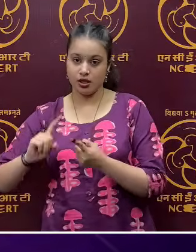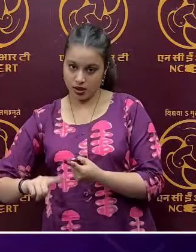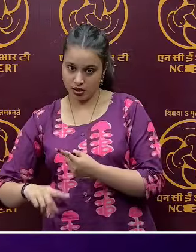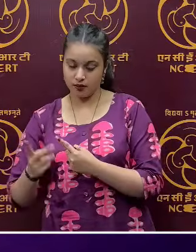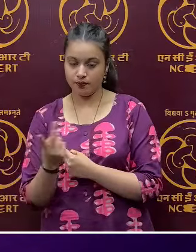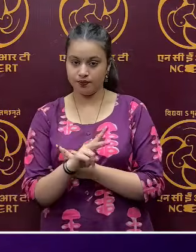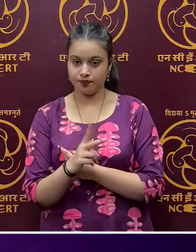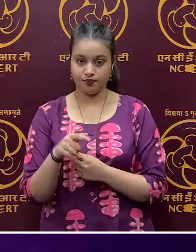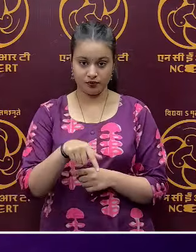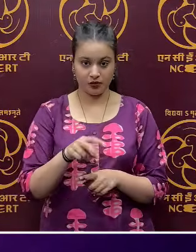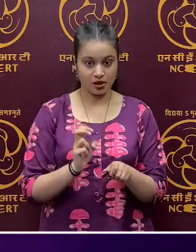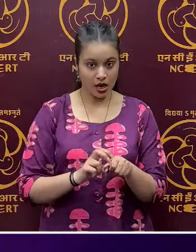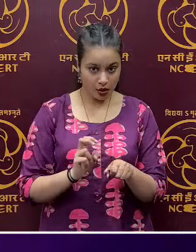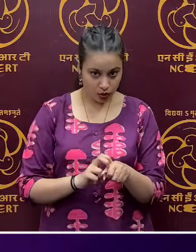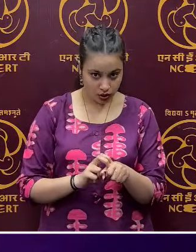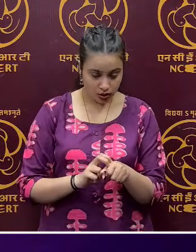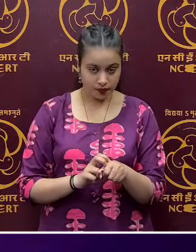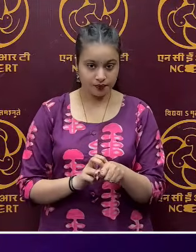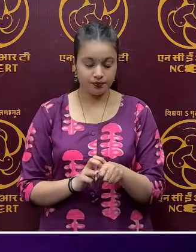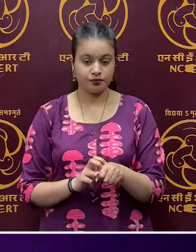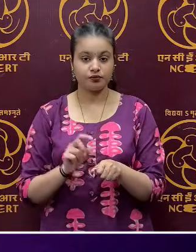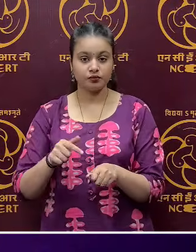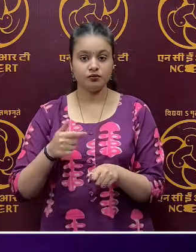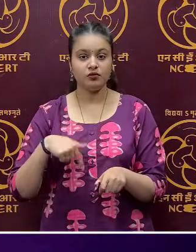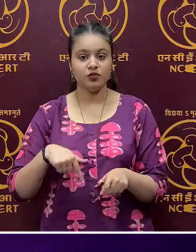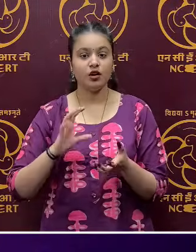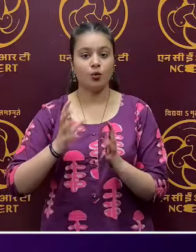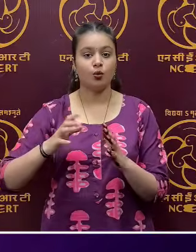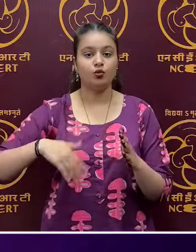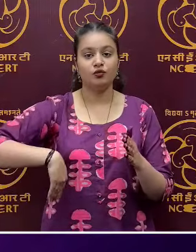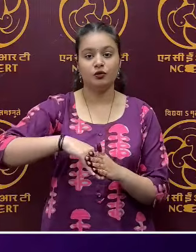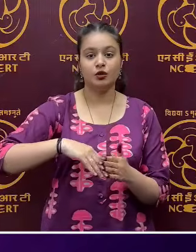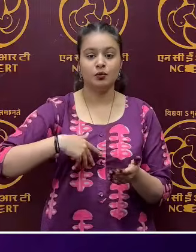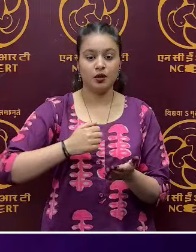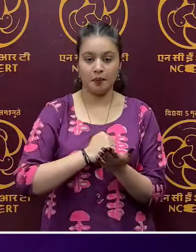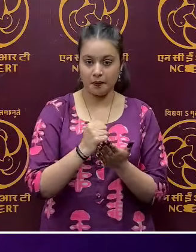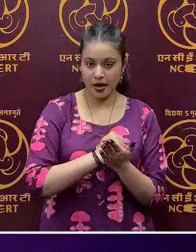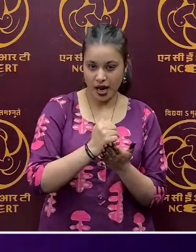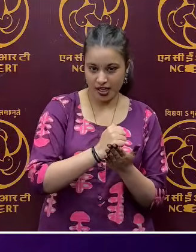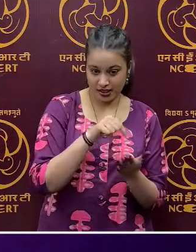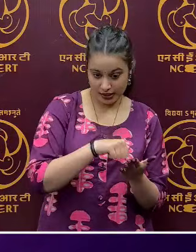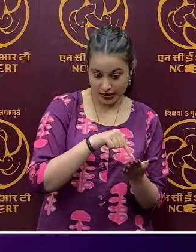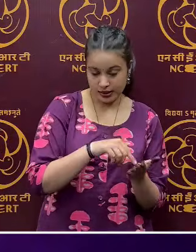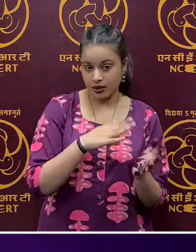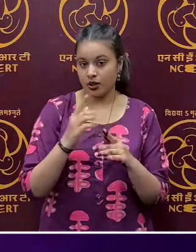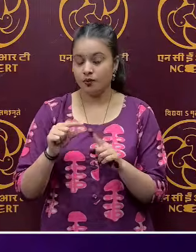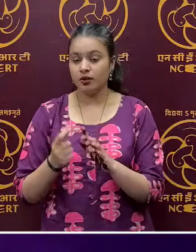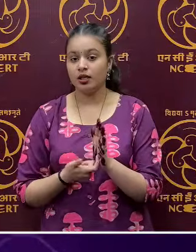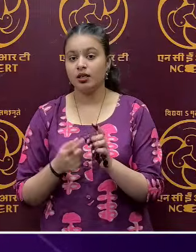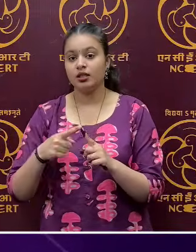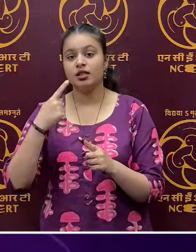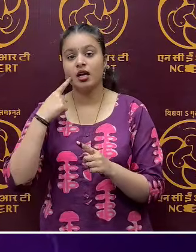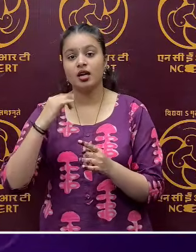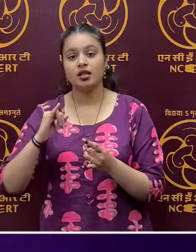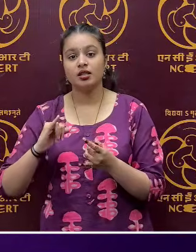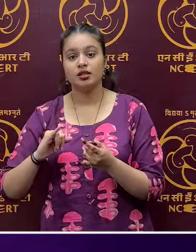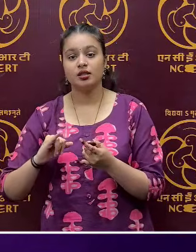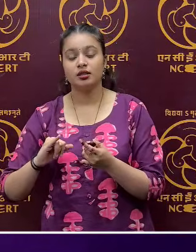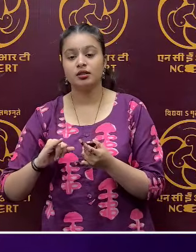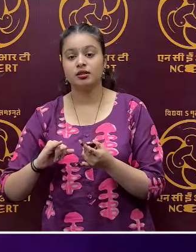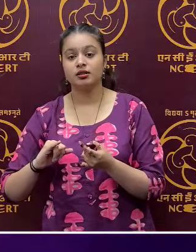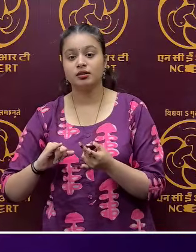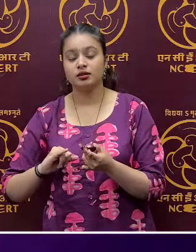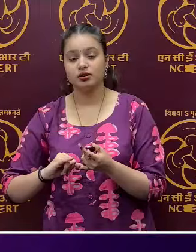practice is the noun. Yes. We had our football practice today, and practice. This